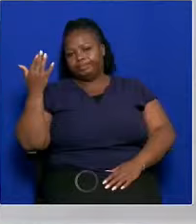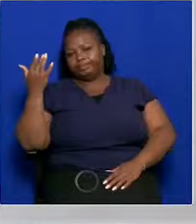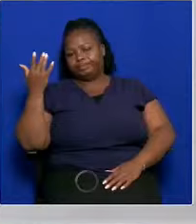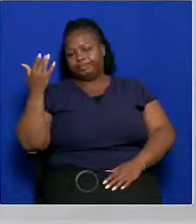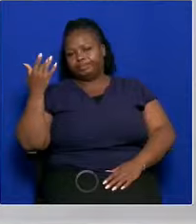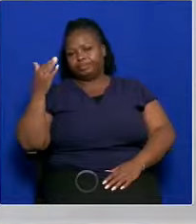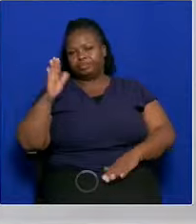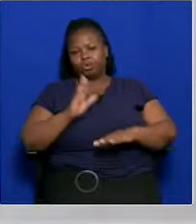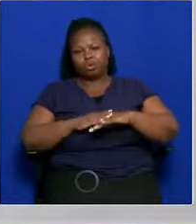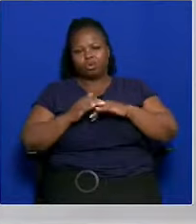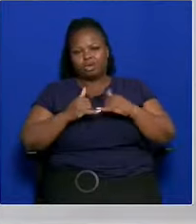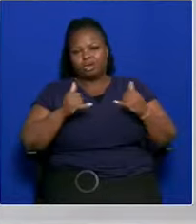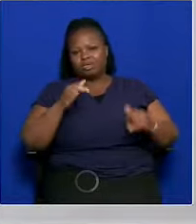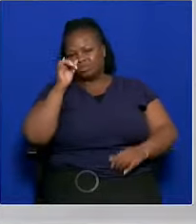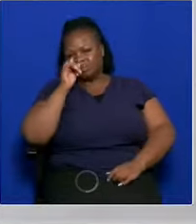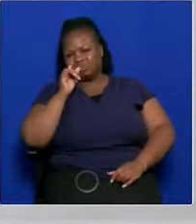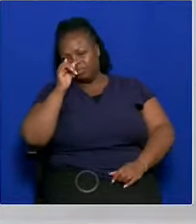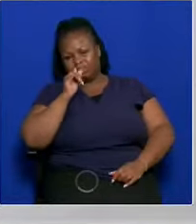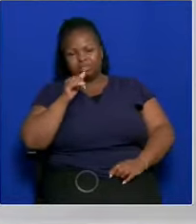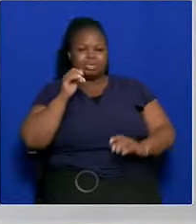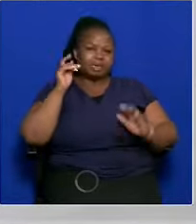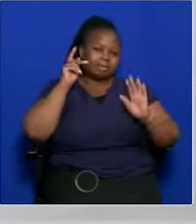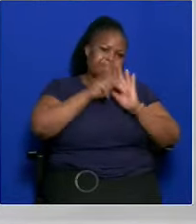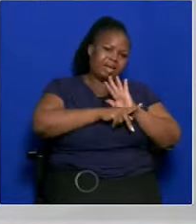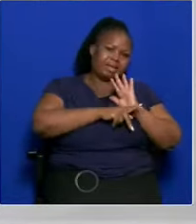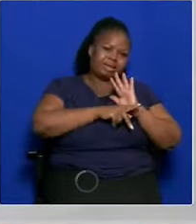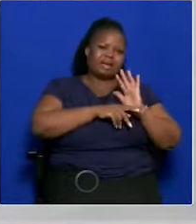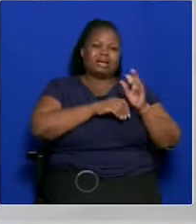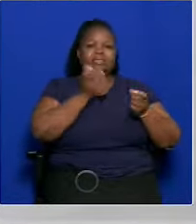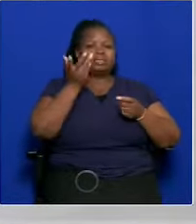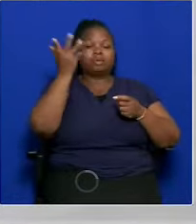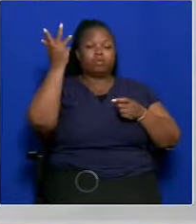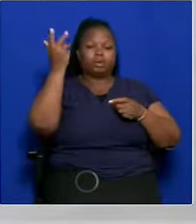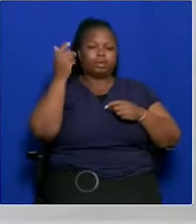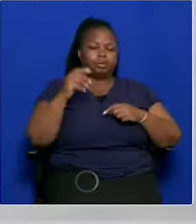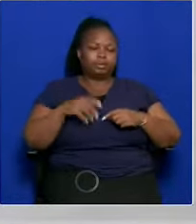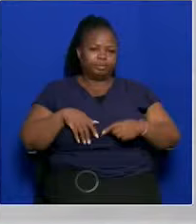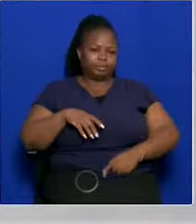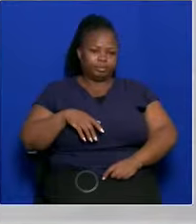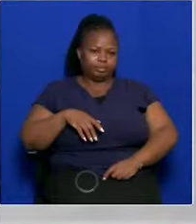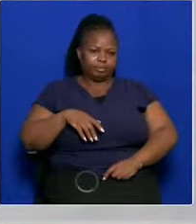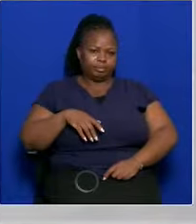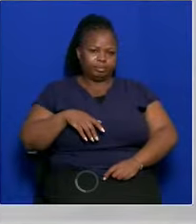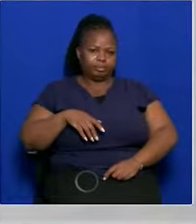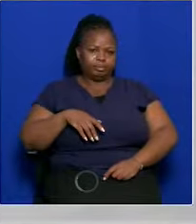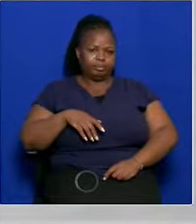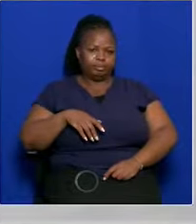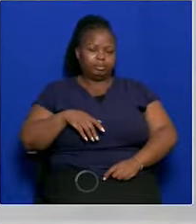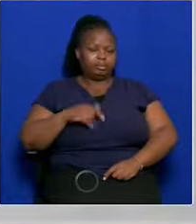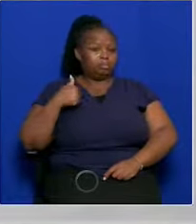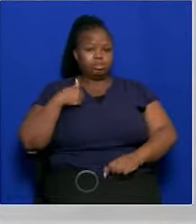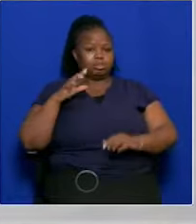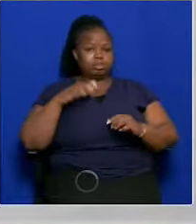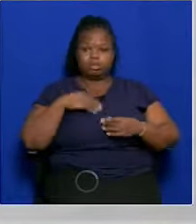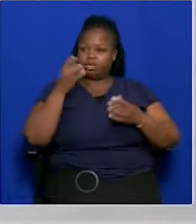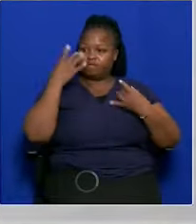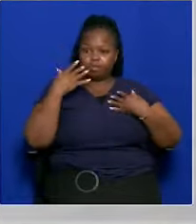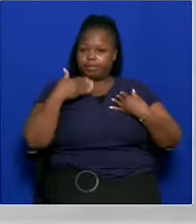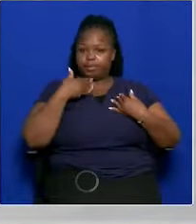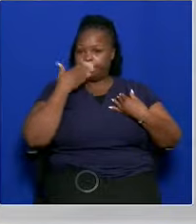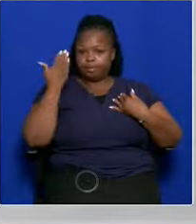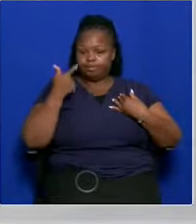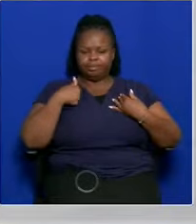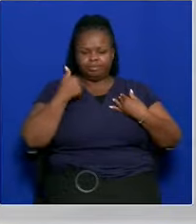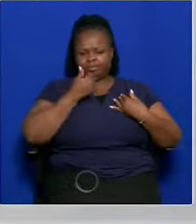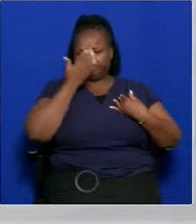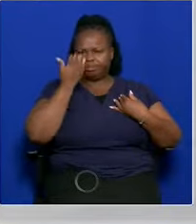and there was a murder warrant somewhere and so forth. And I was not informed about it, and I didn't know about it.